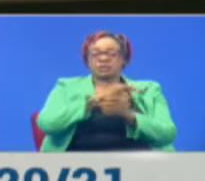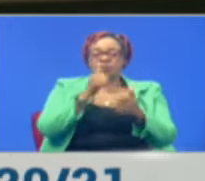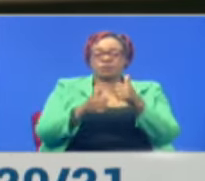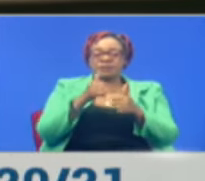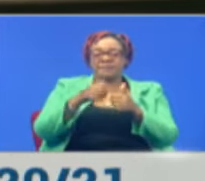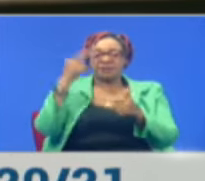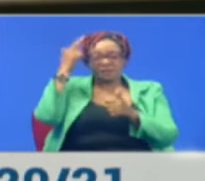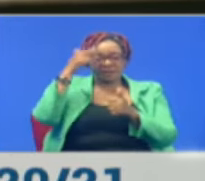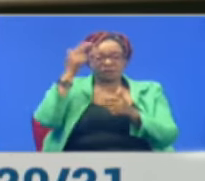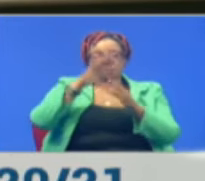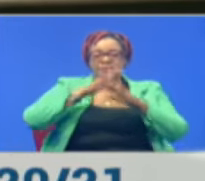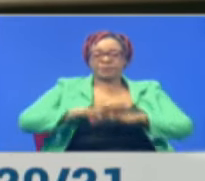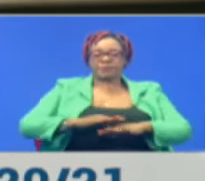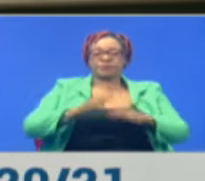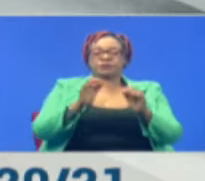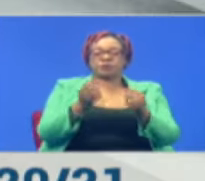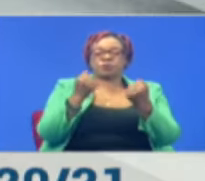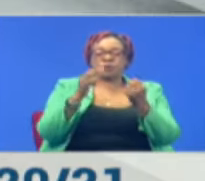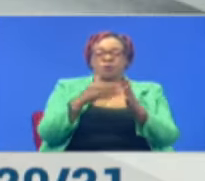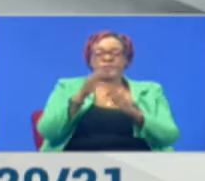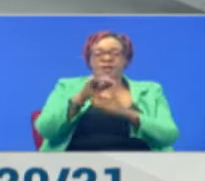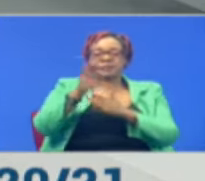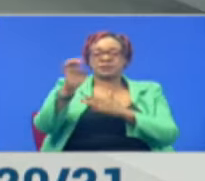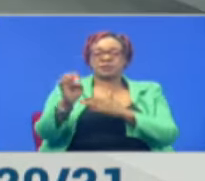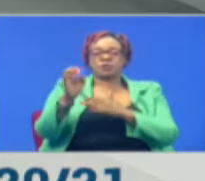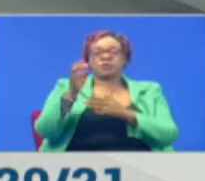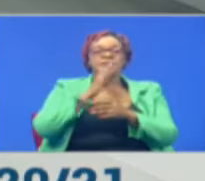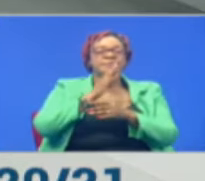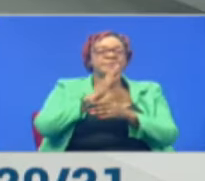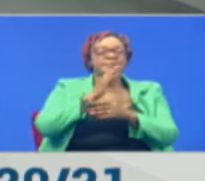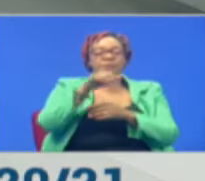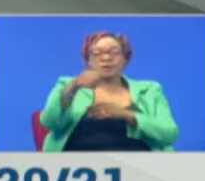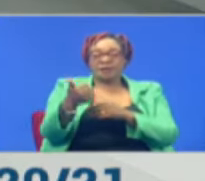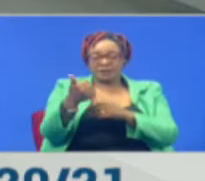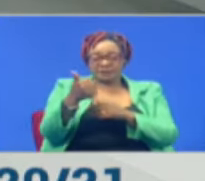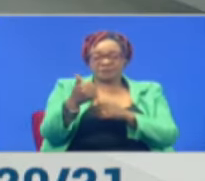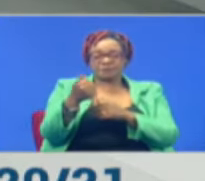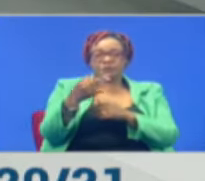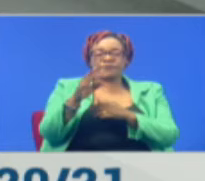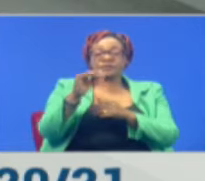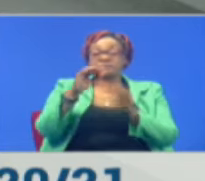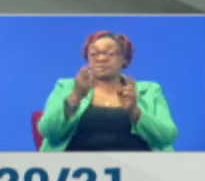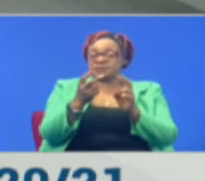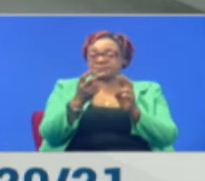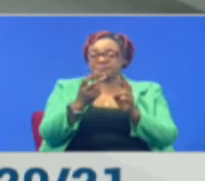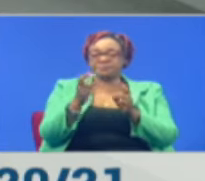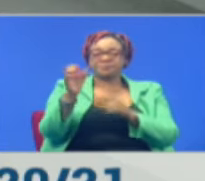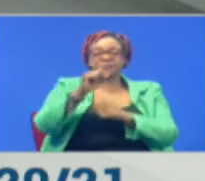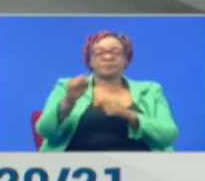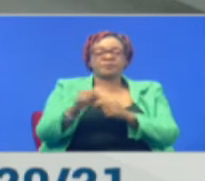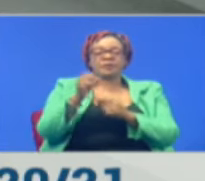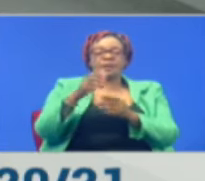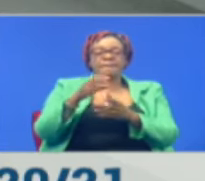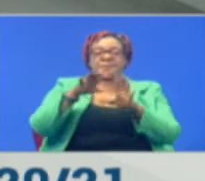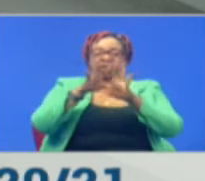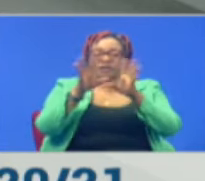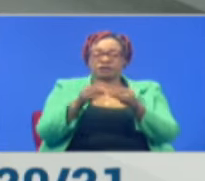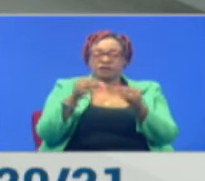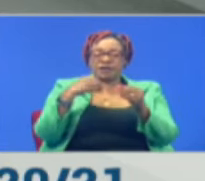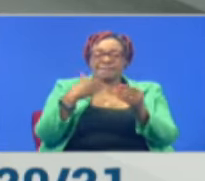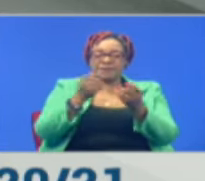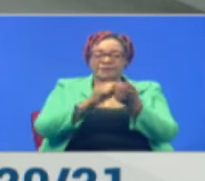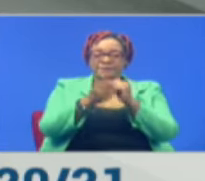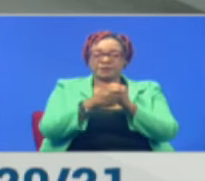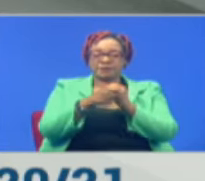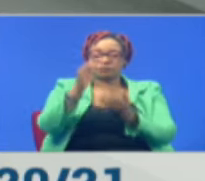through debt relief secured on external debt. On the other end of the spectrum, The supplementary budget has revised downward the amount the